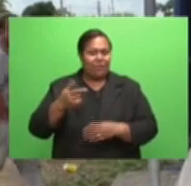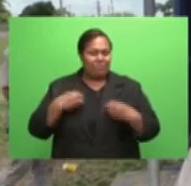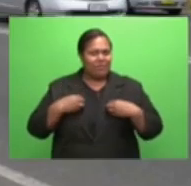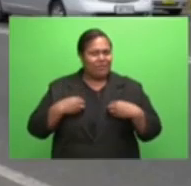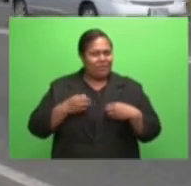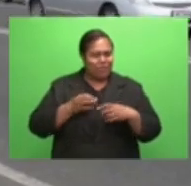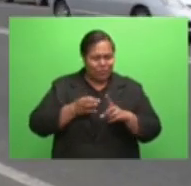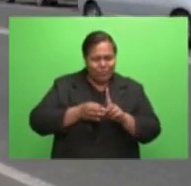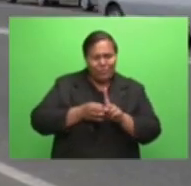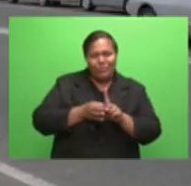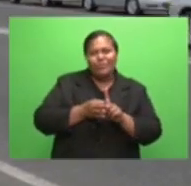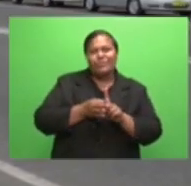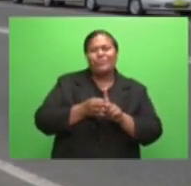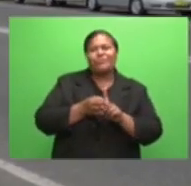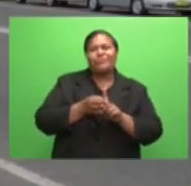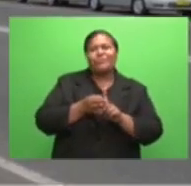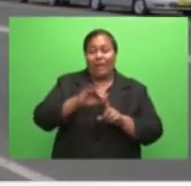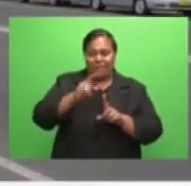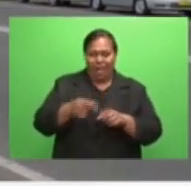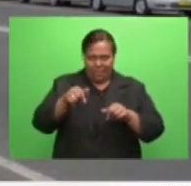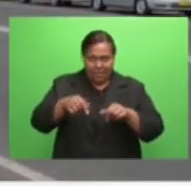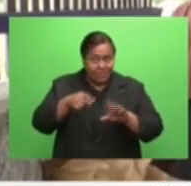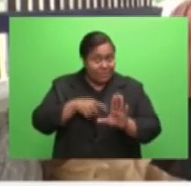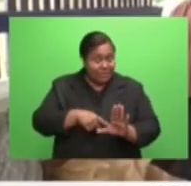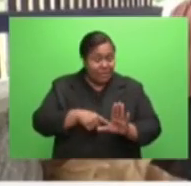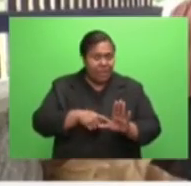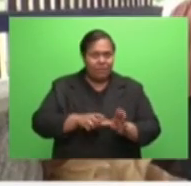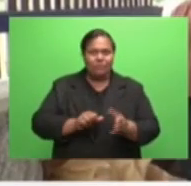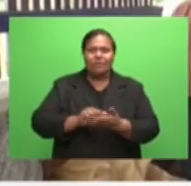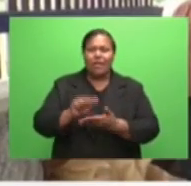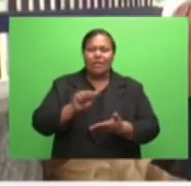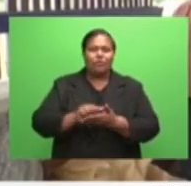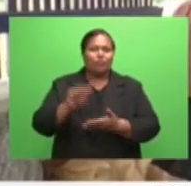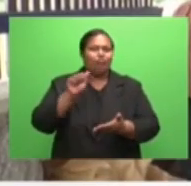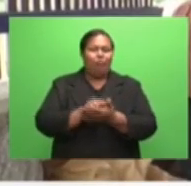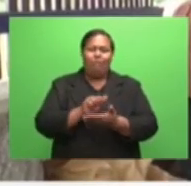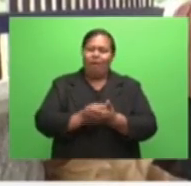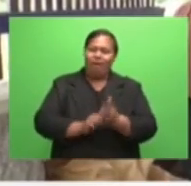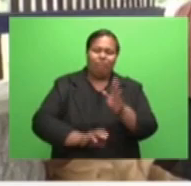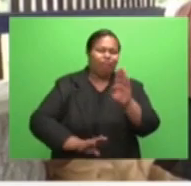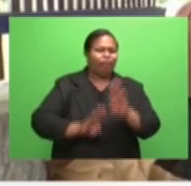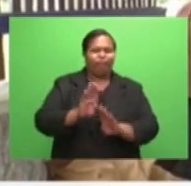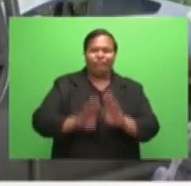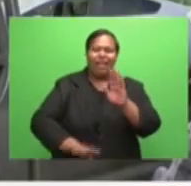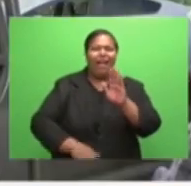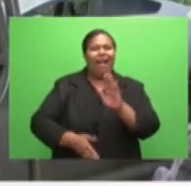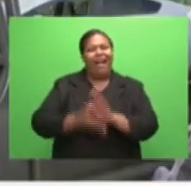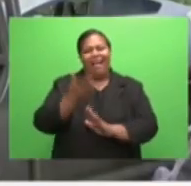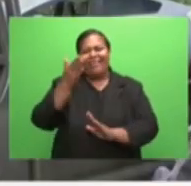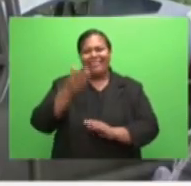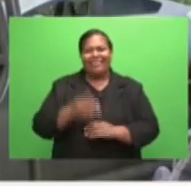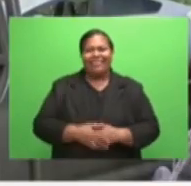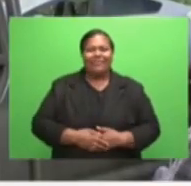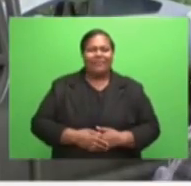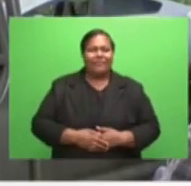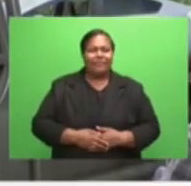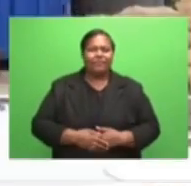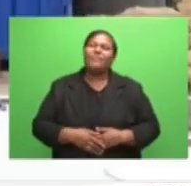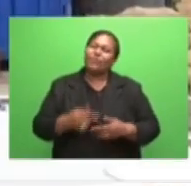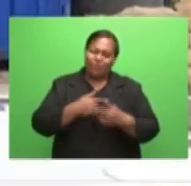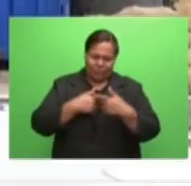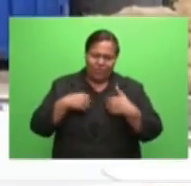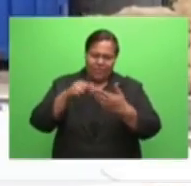but from the beginning of this year, sales have reached a new level. That's why we are keeping 99 cents